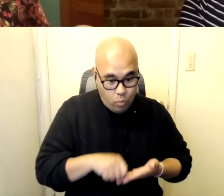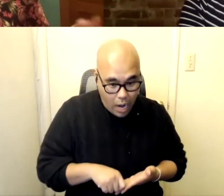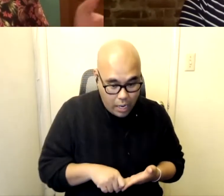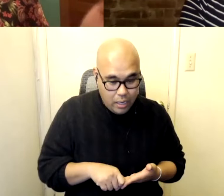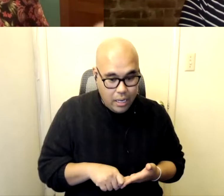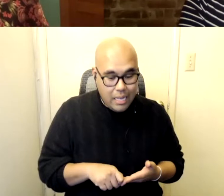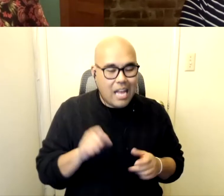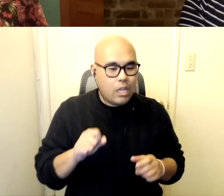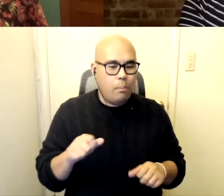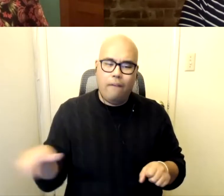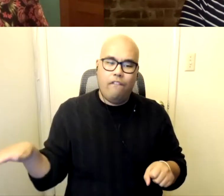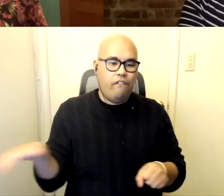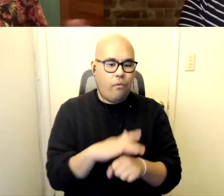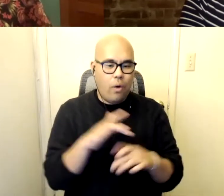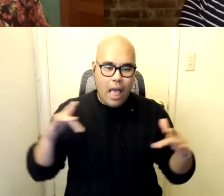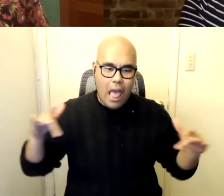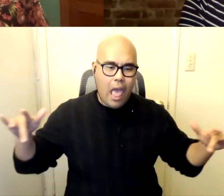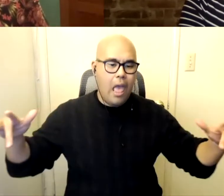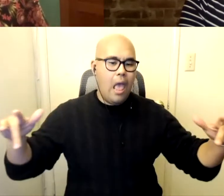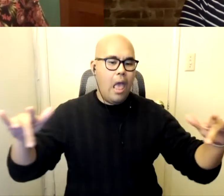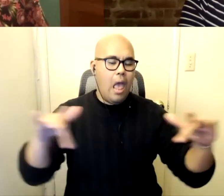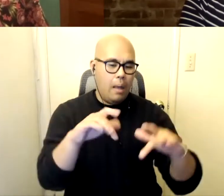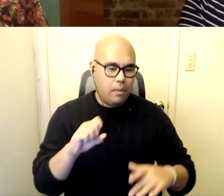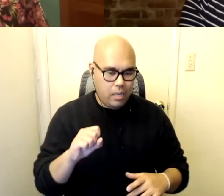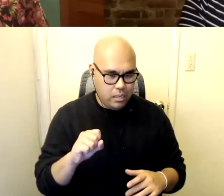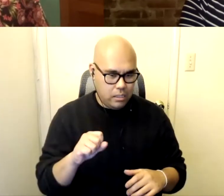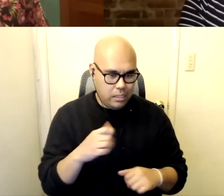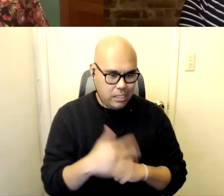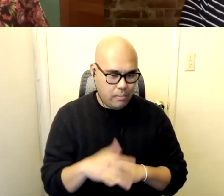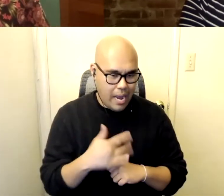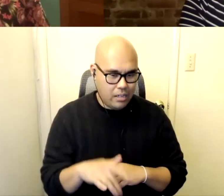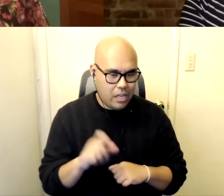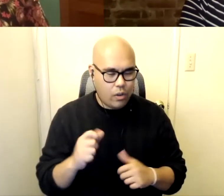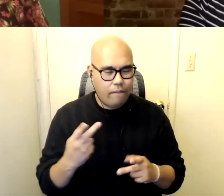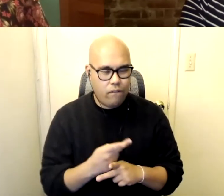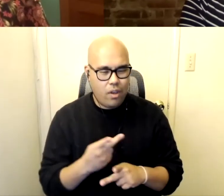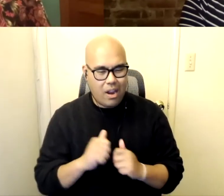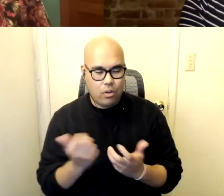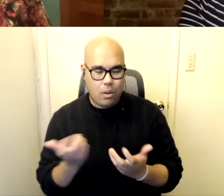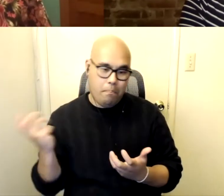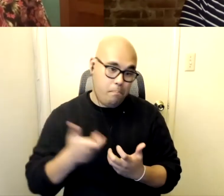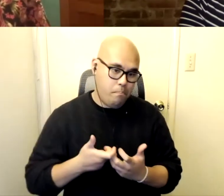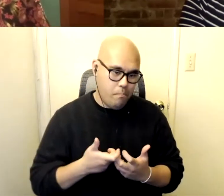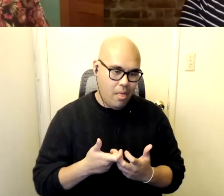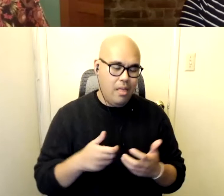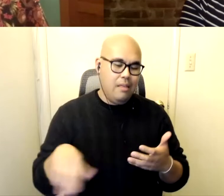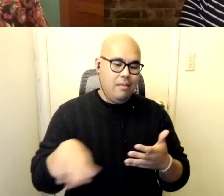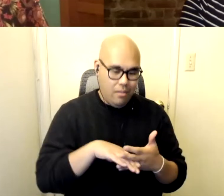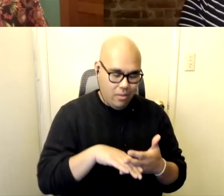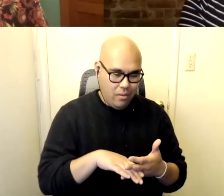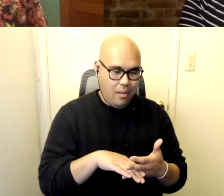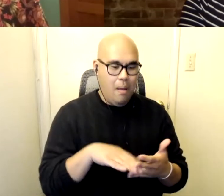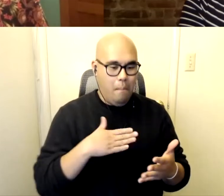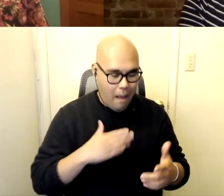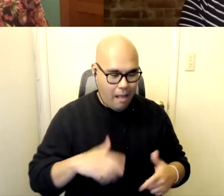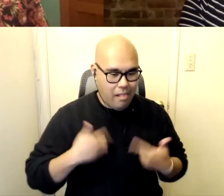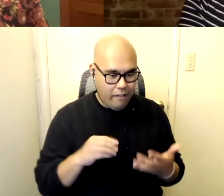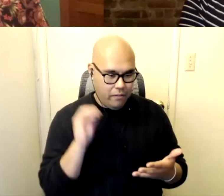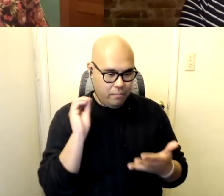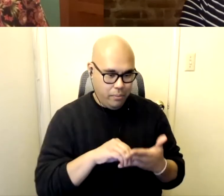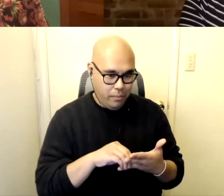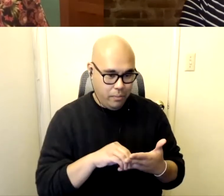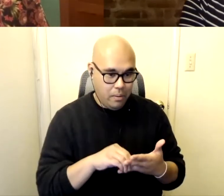And so I had to figure out ways to fit that into my crazy life. And the lucky fact is that I have a